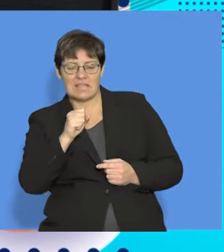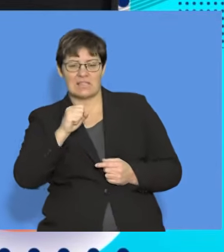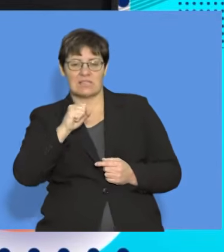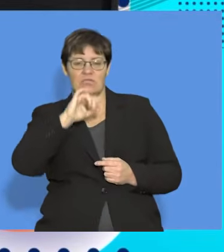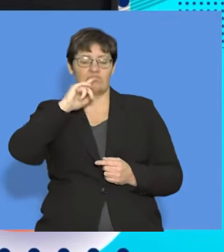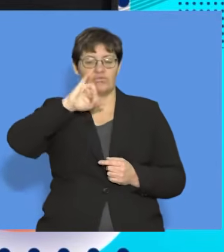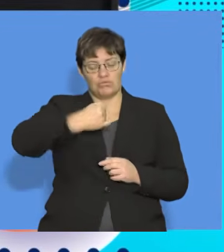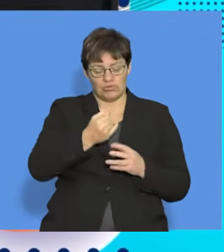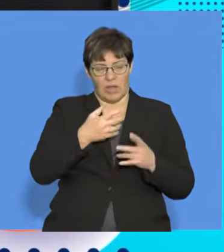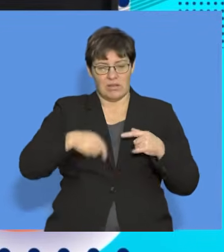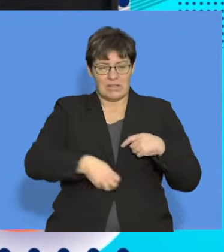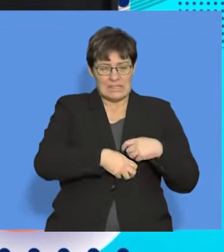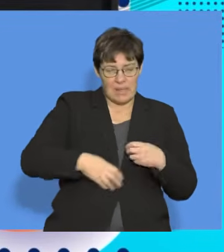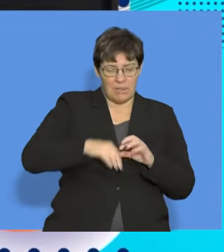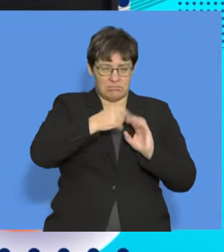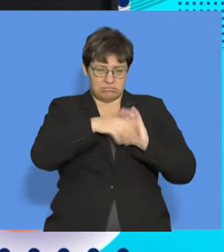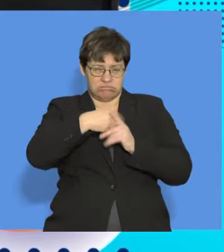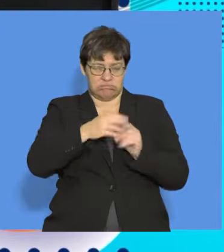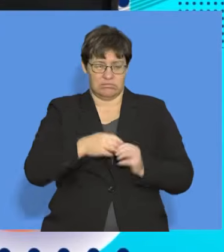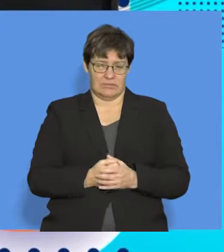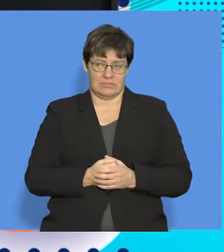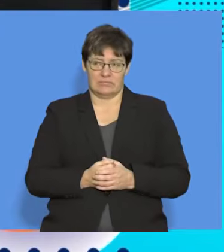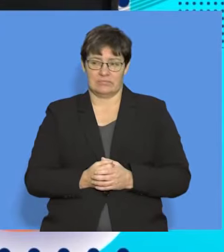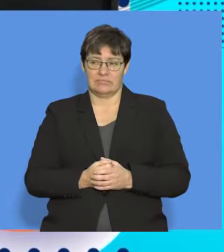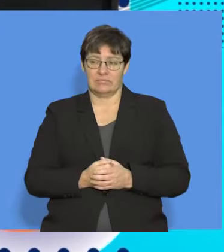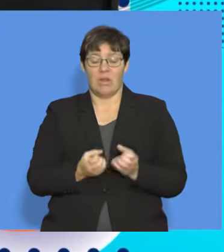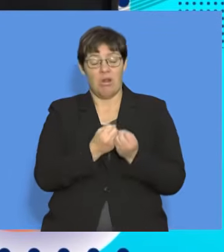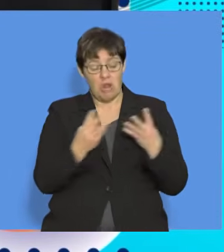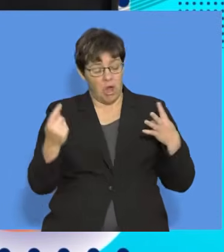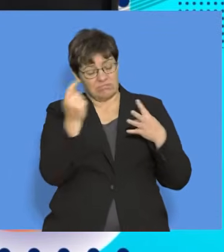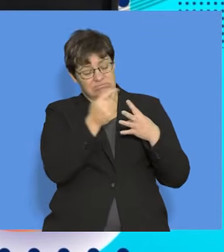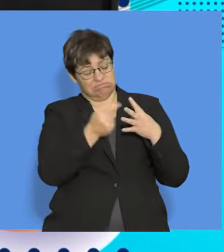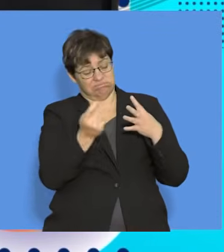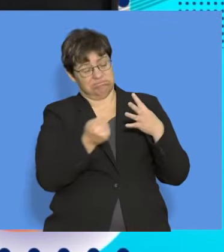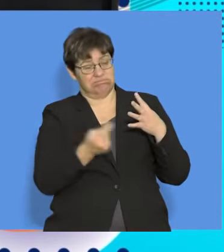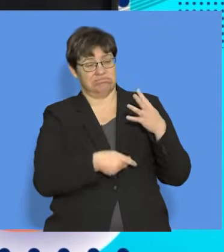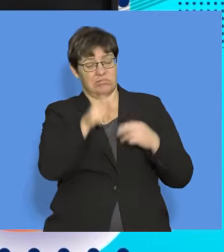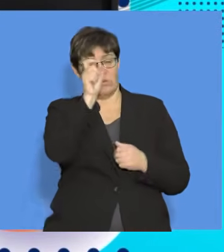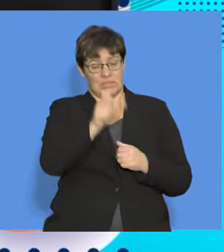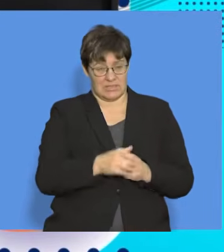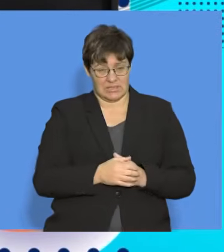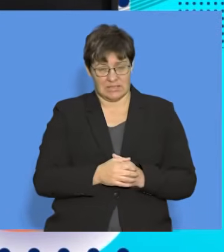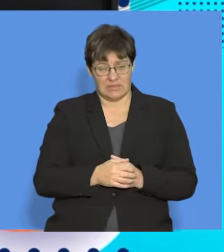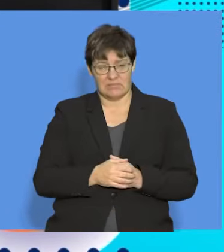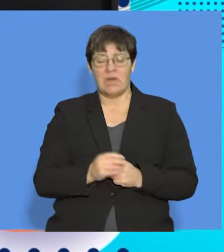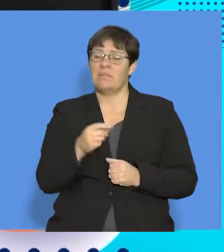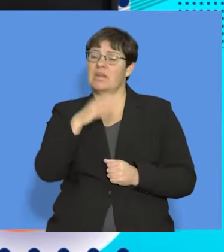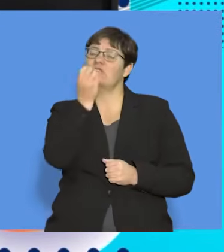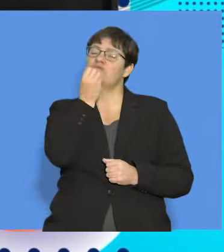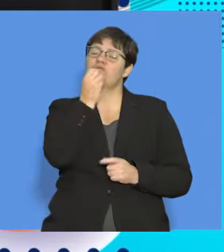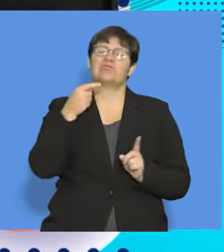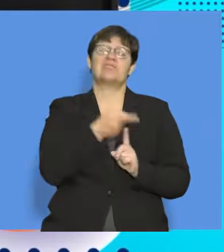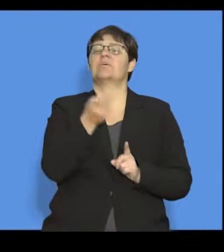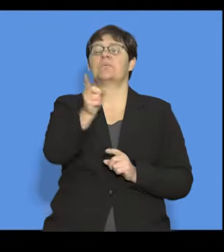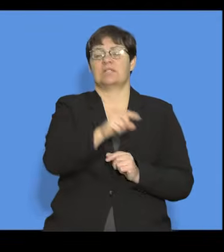gastric juices from the stomach. Sure guys, so a lot of terms. Okay, let's have an overview of what is